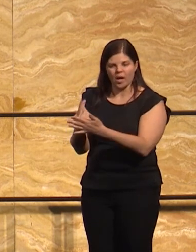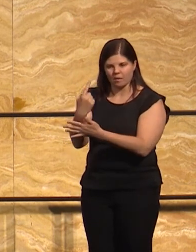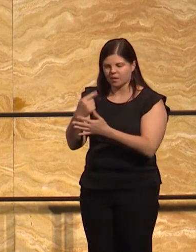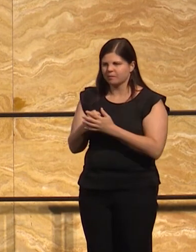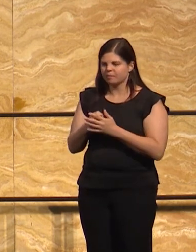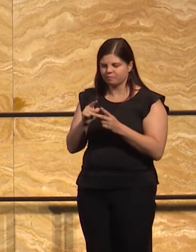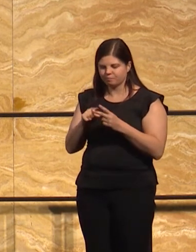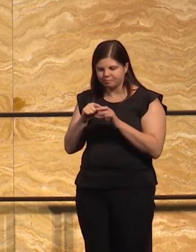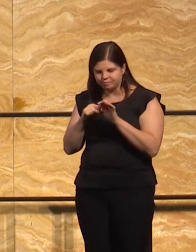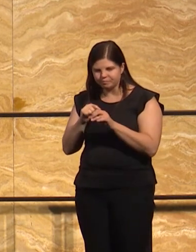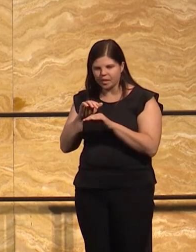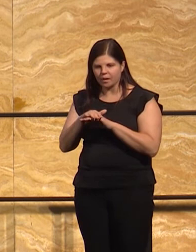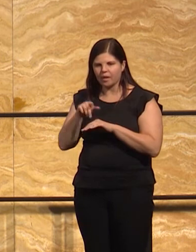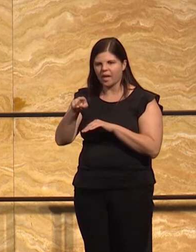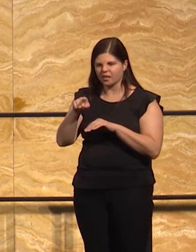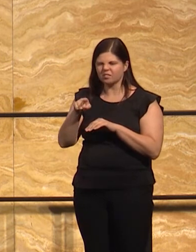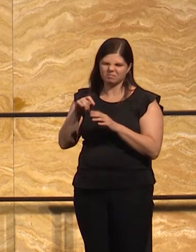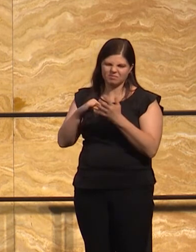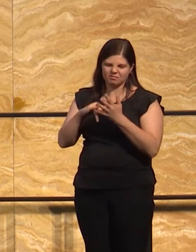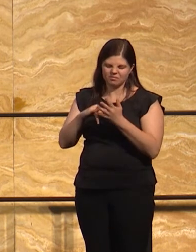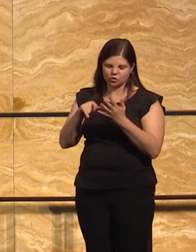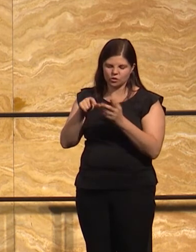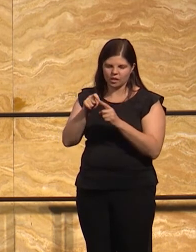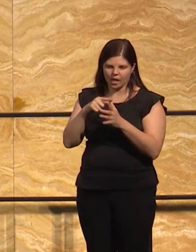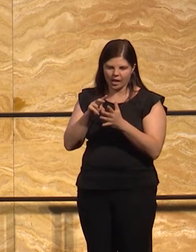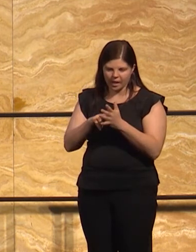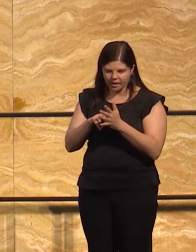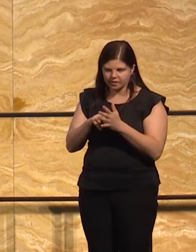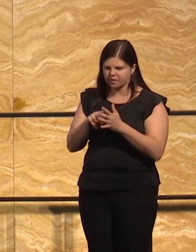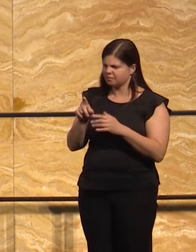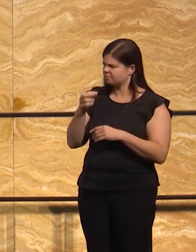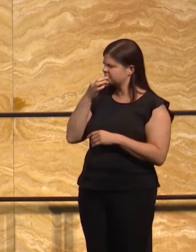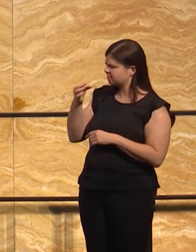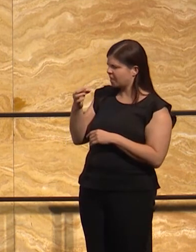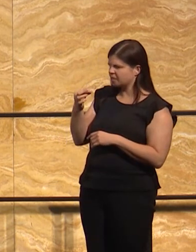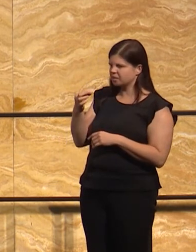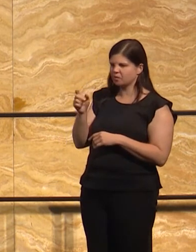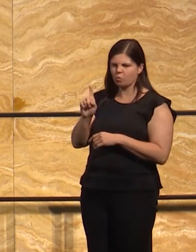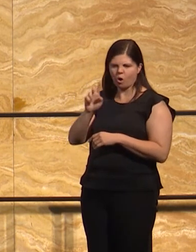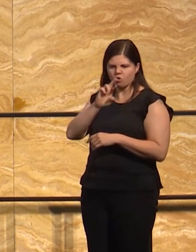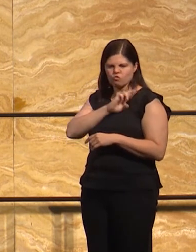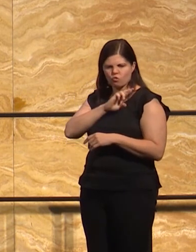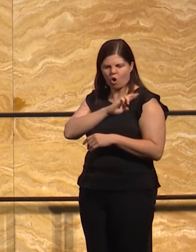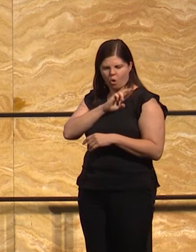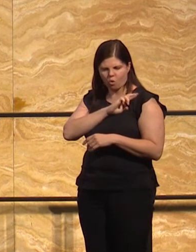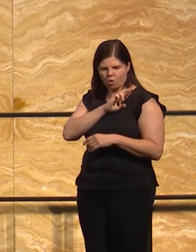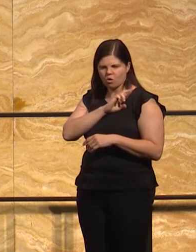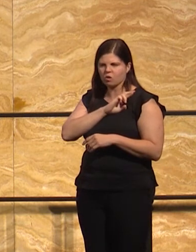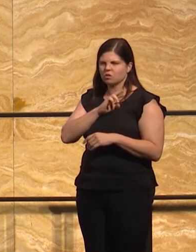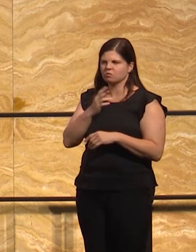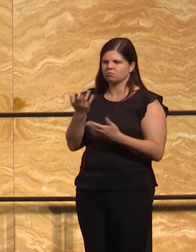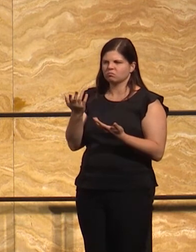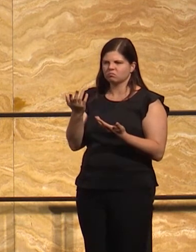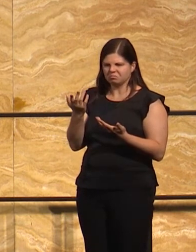intrastate conflict. The example given is Sudan. What role does the responsibility to protect have in empowering governments to